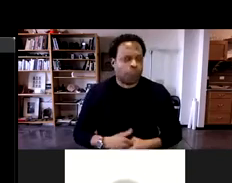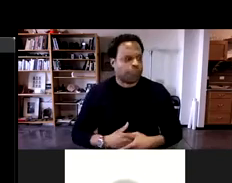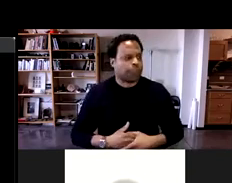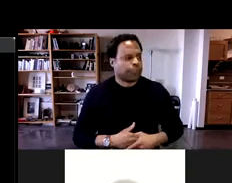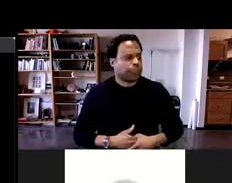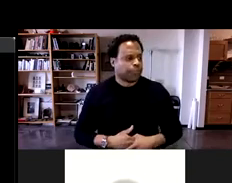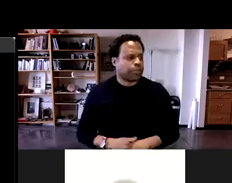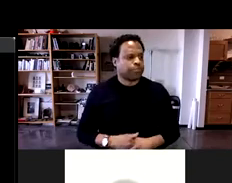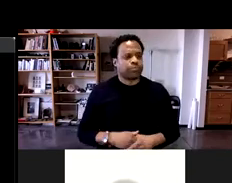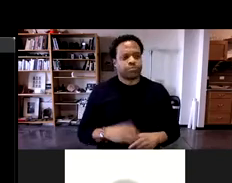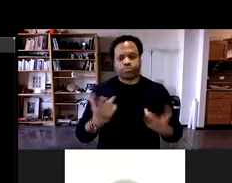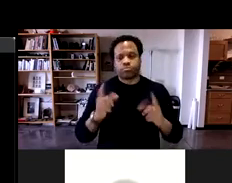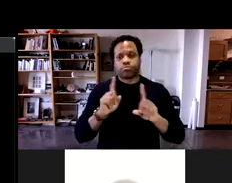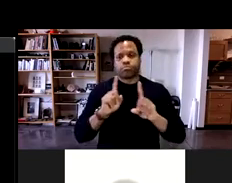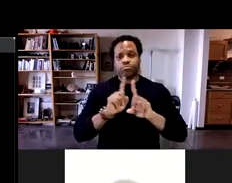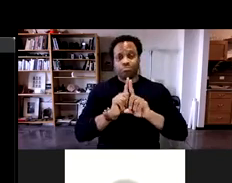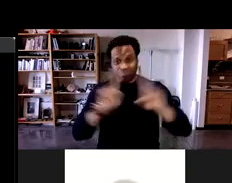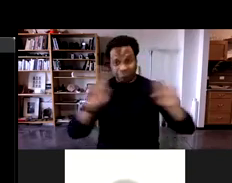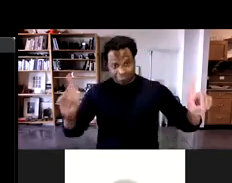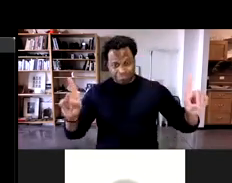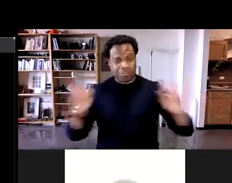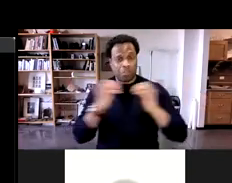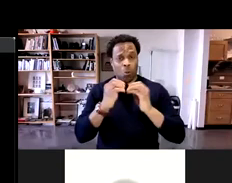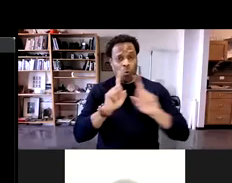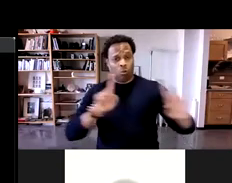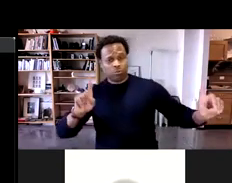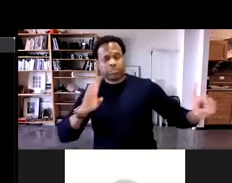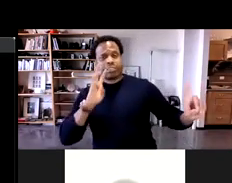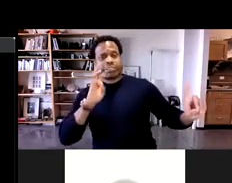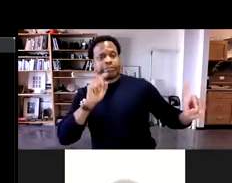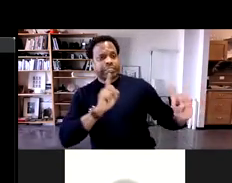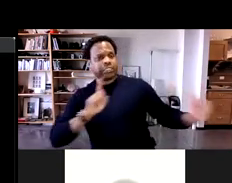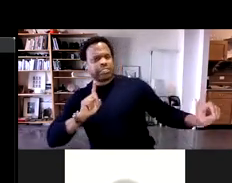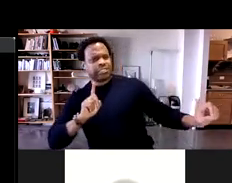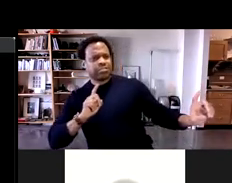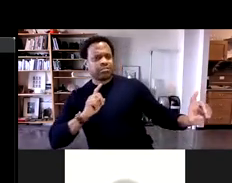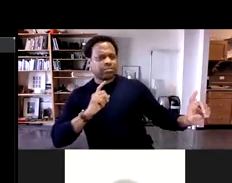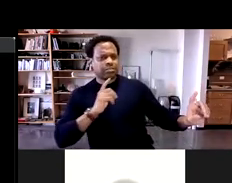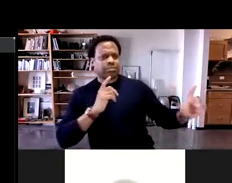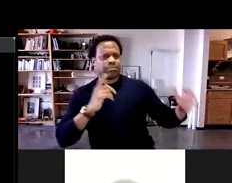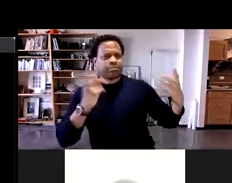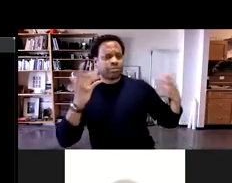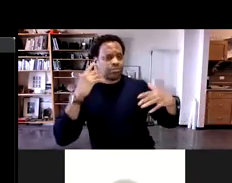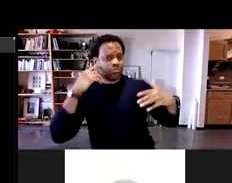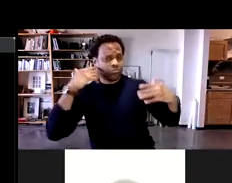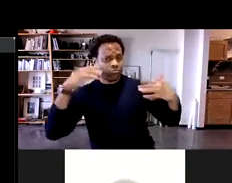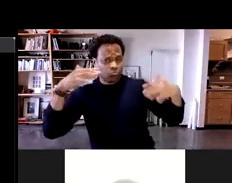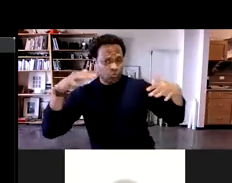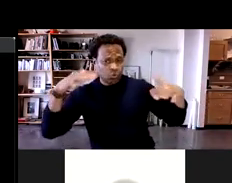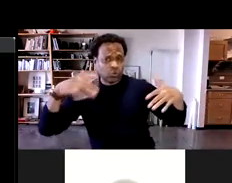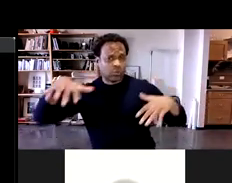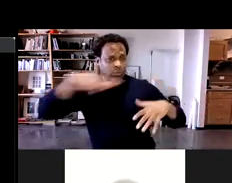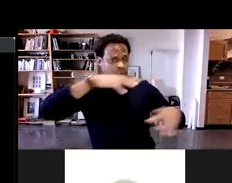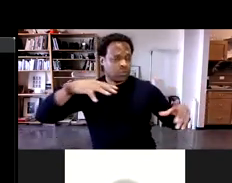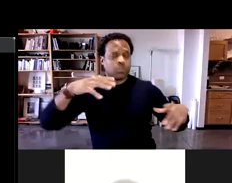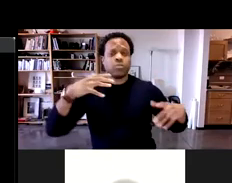way. But a lot of the techniques that we used to have are now different. And also the social distancing that we're all supposed